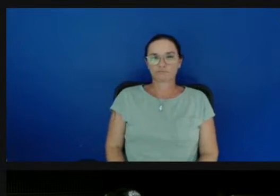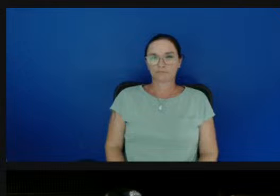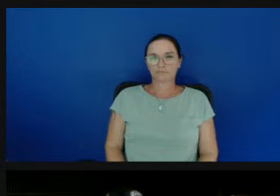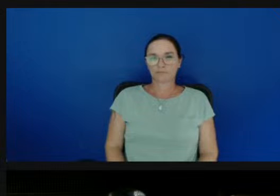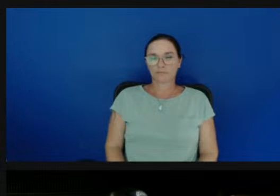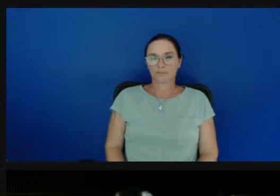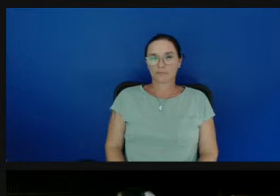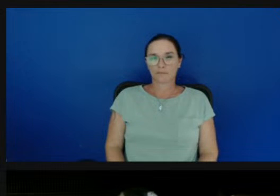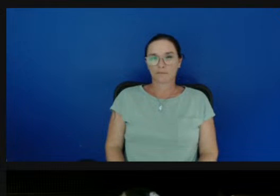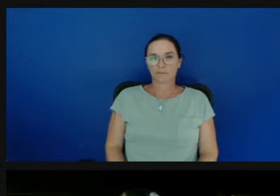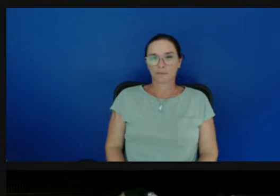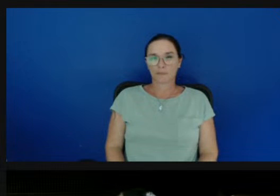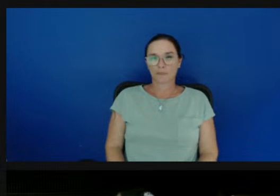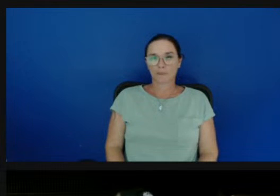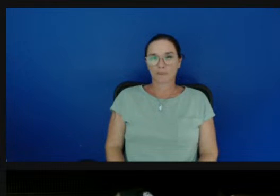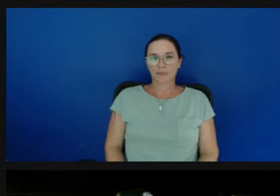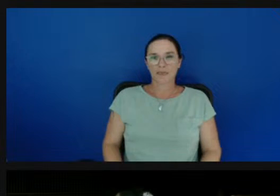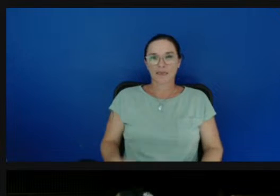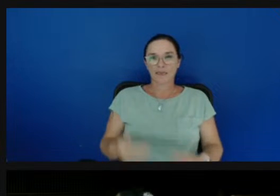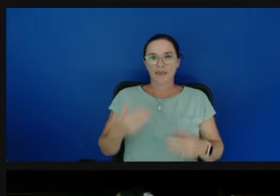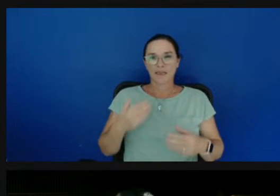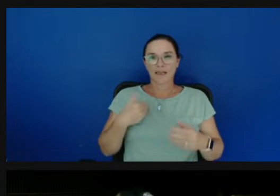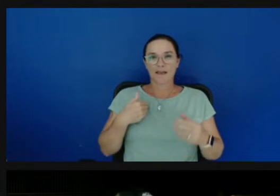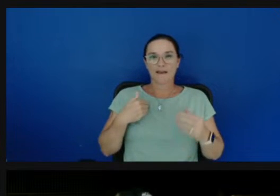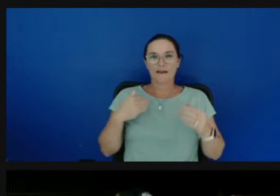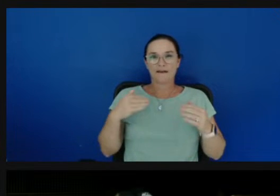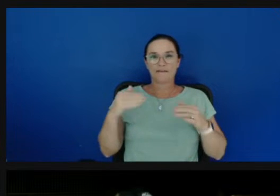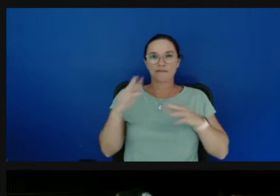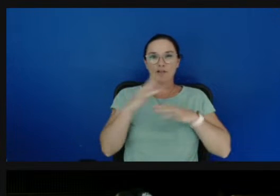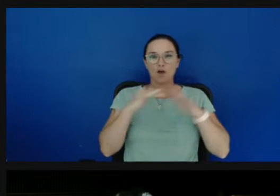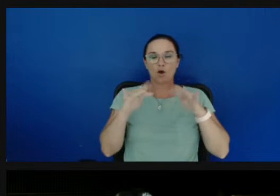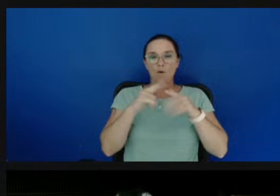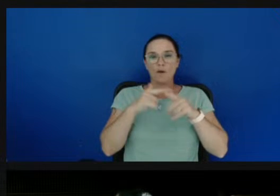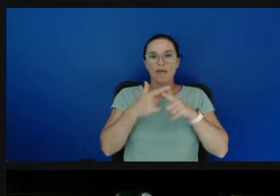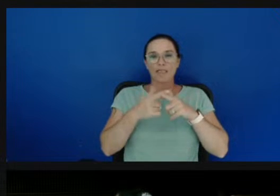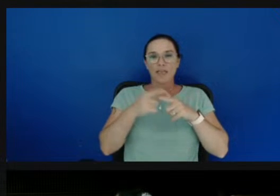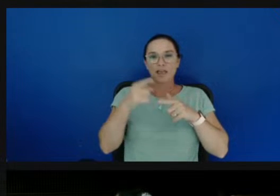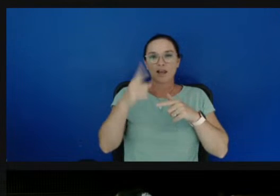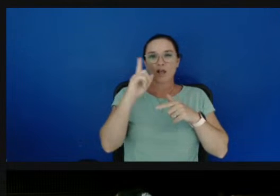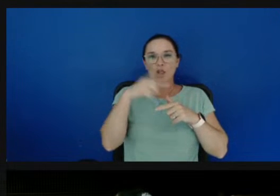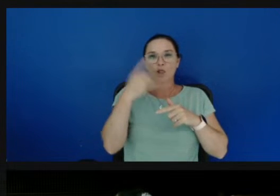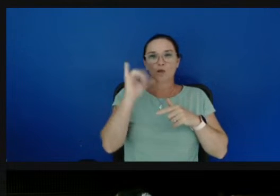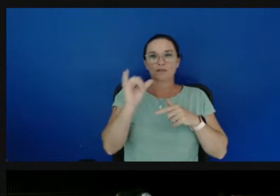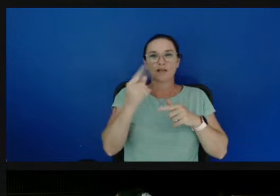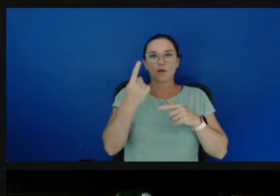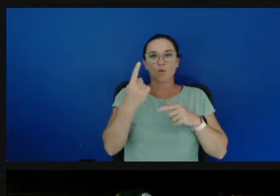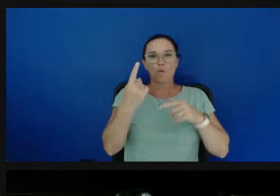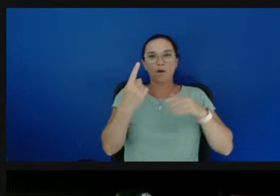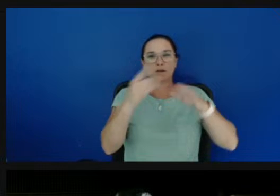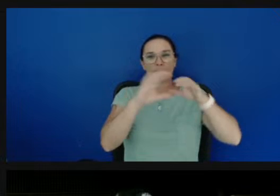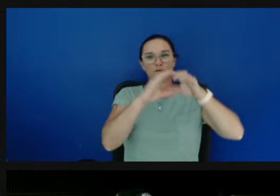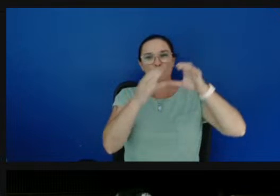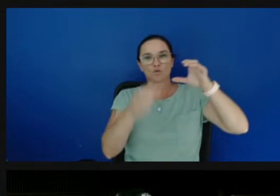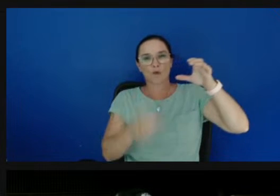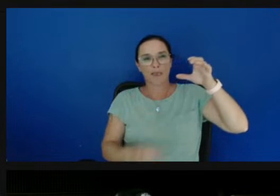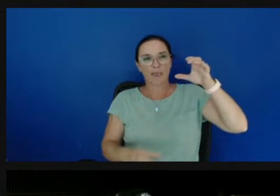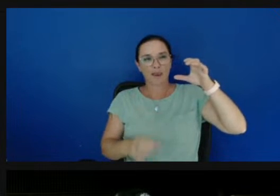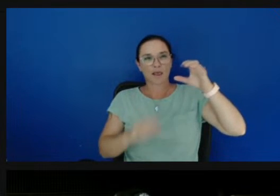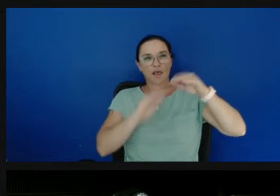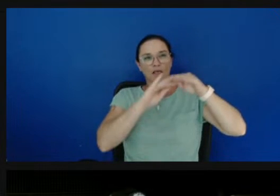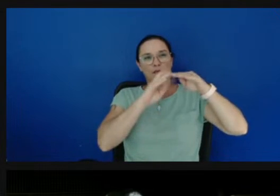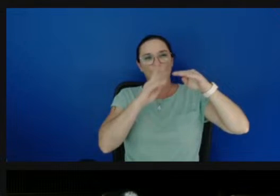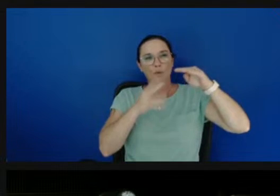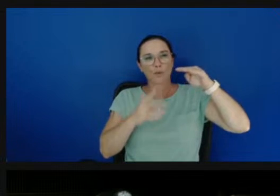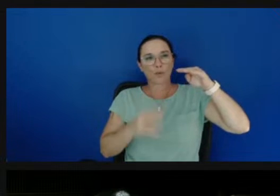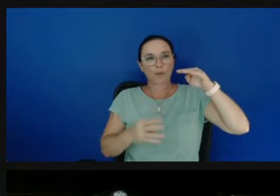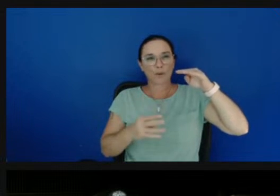All right, there's a nice flow. You can see a circulation pattern, and here's one of these. Looks like one of these drain back zones within that